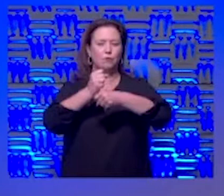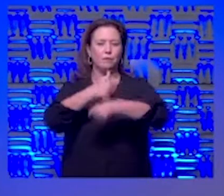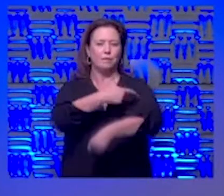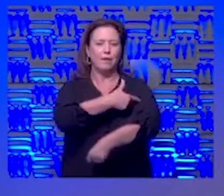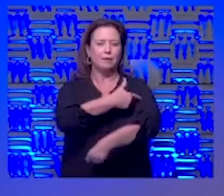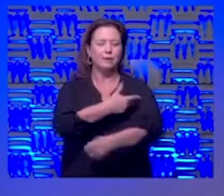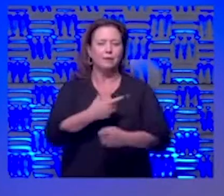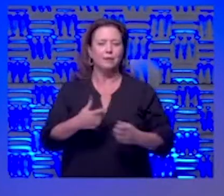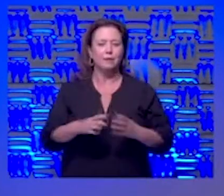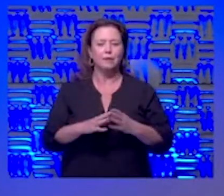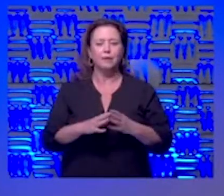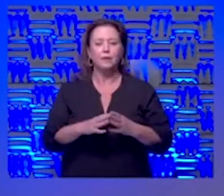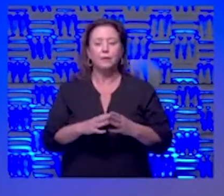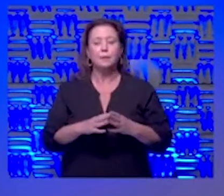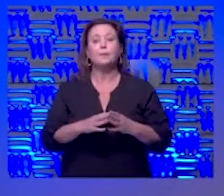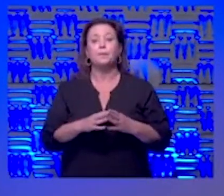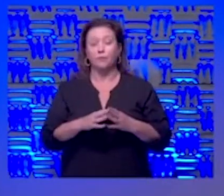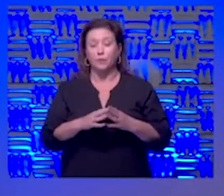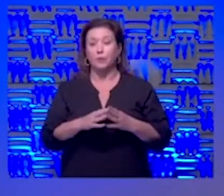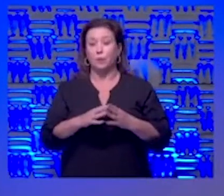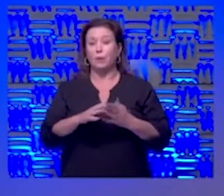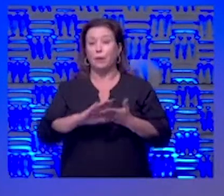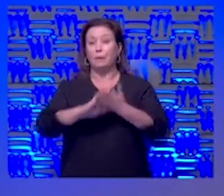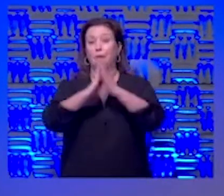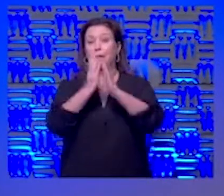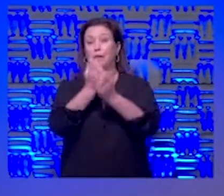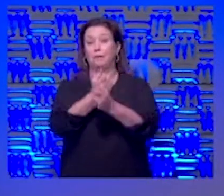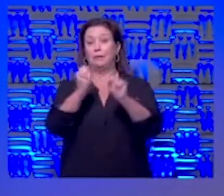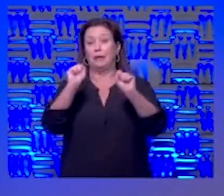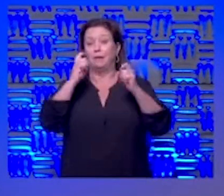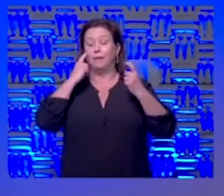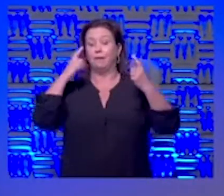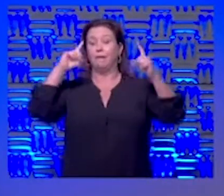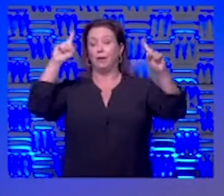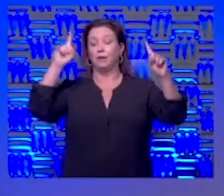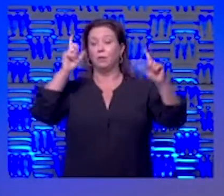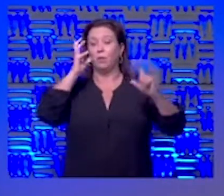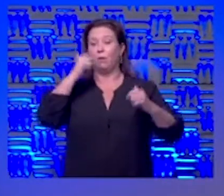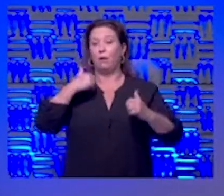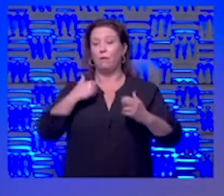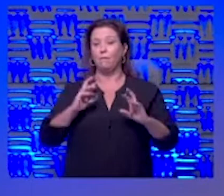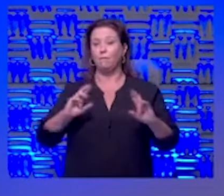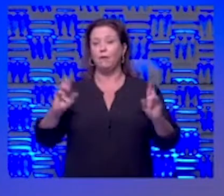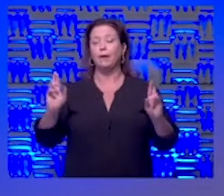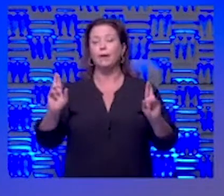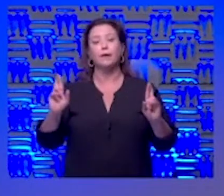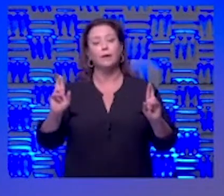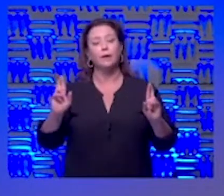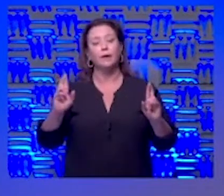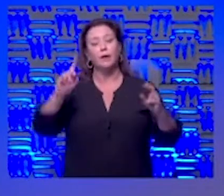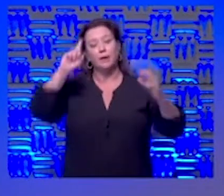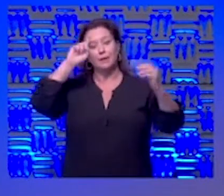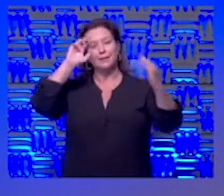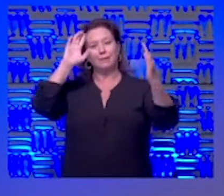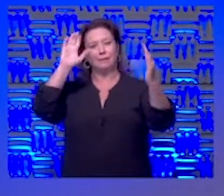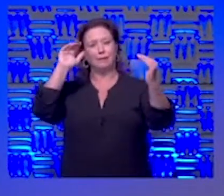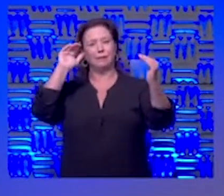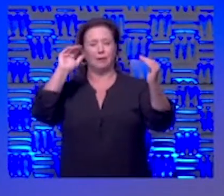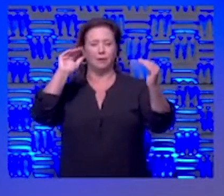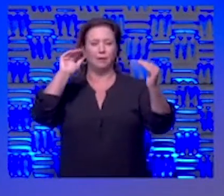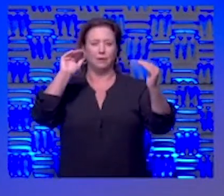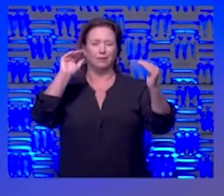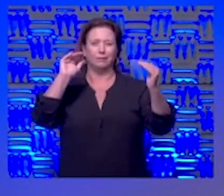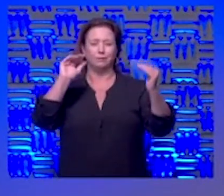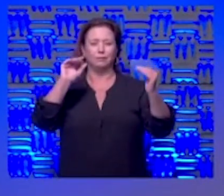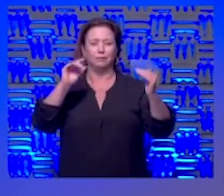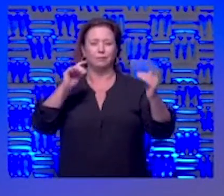so that when they are proven safe and efficacious, we will have those. But it's anticipated it'll probably be